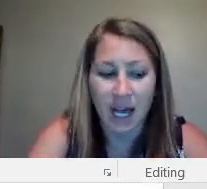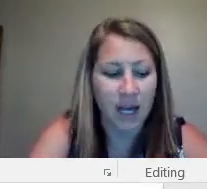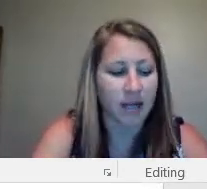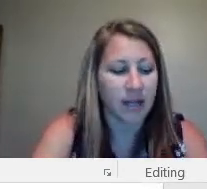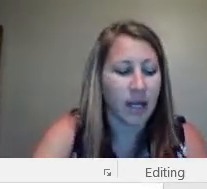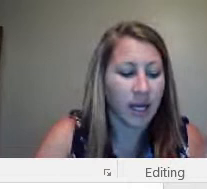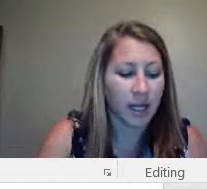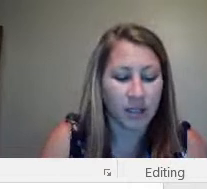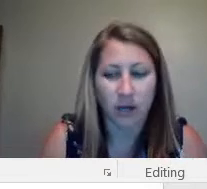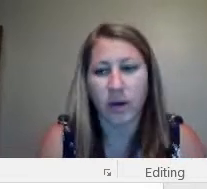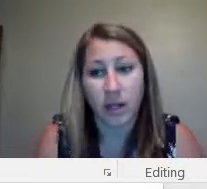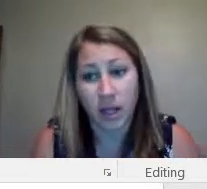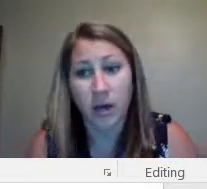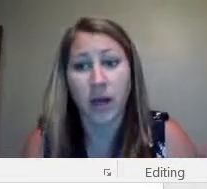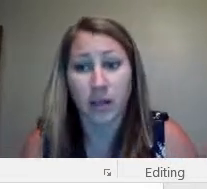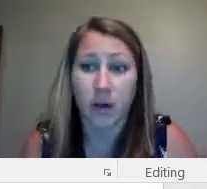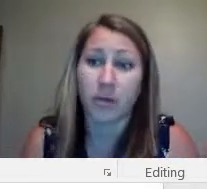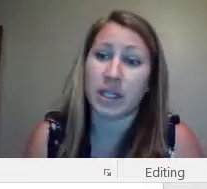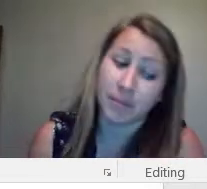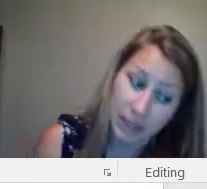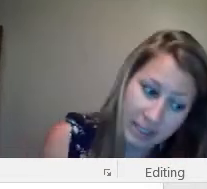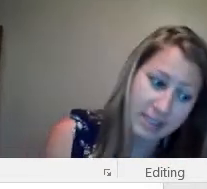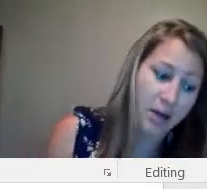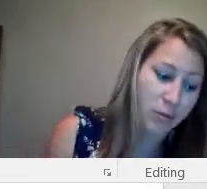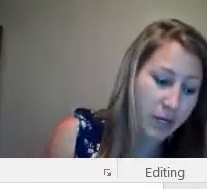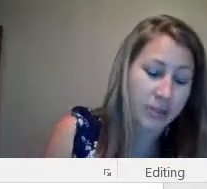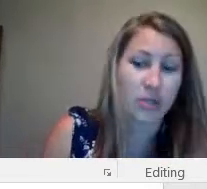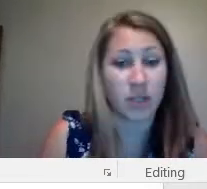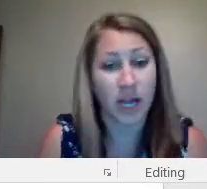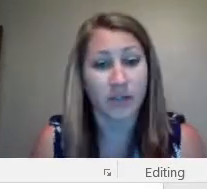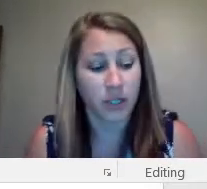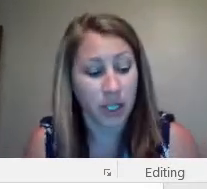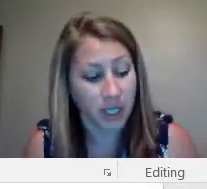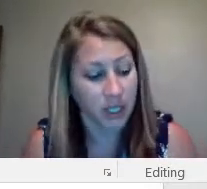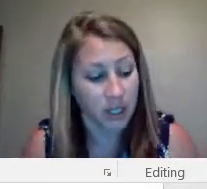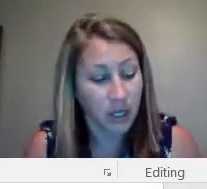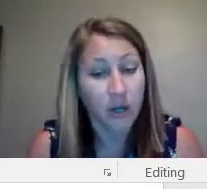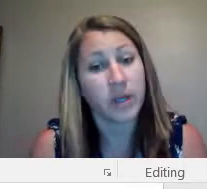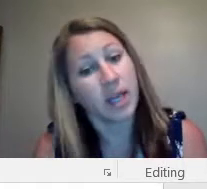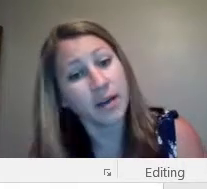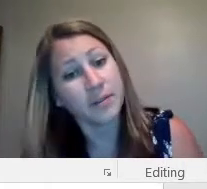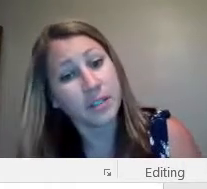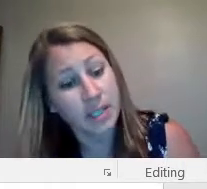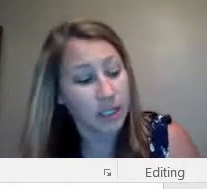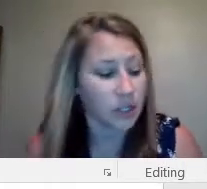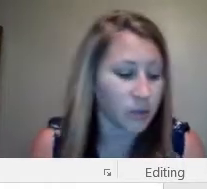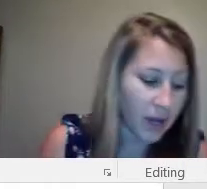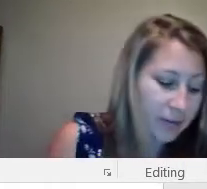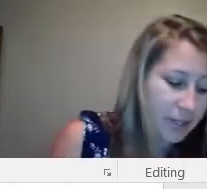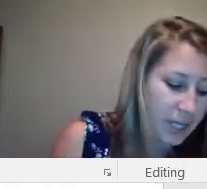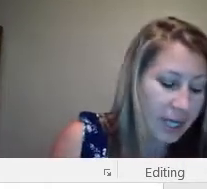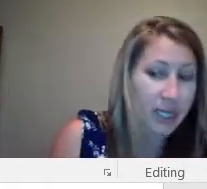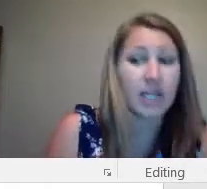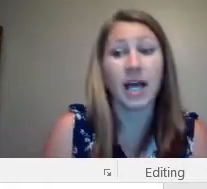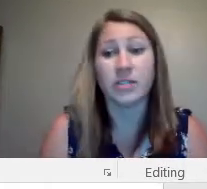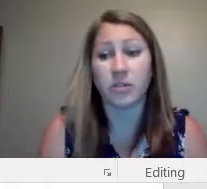Melissa. Hello, hello, hello, Melissa. We're so glad you're here. We love to see you